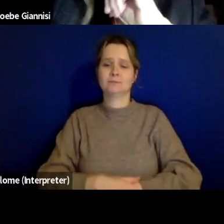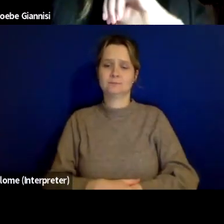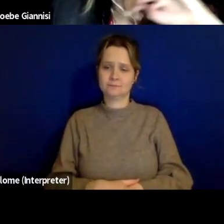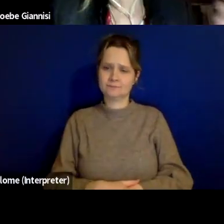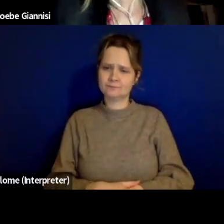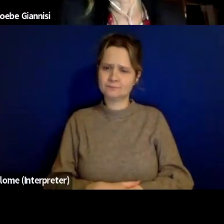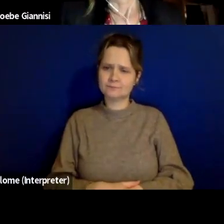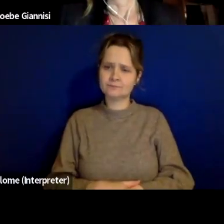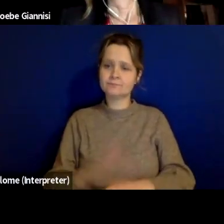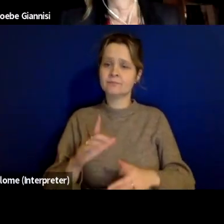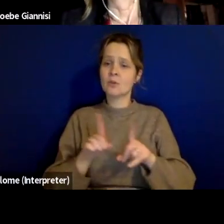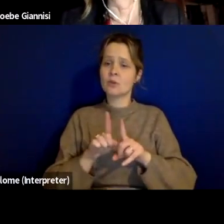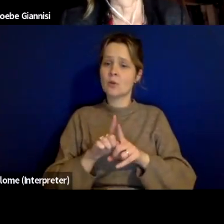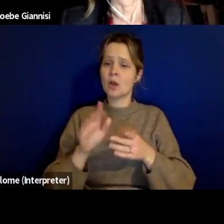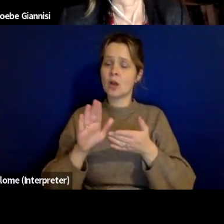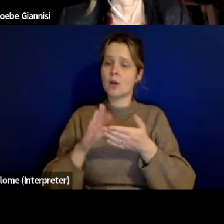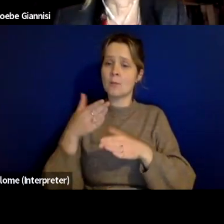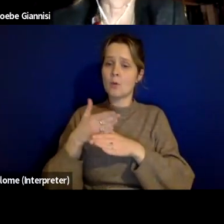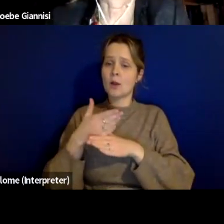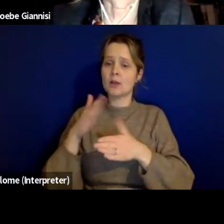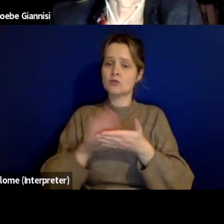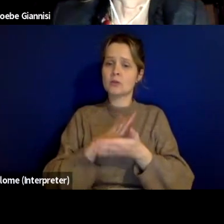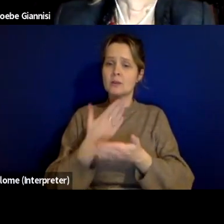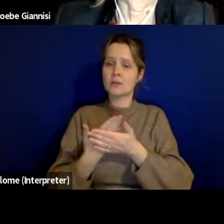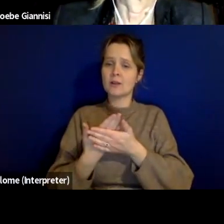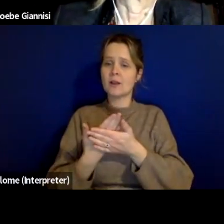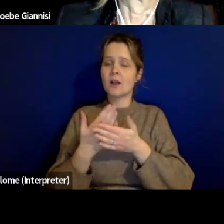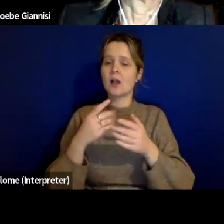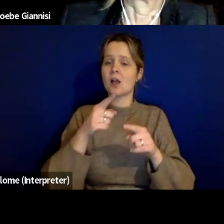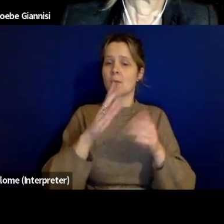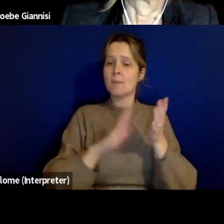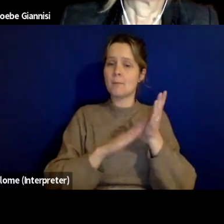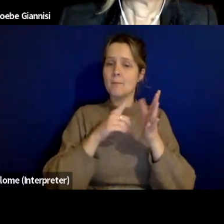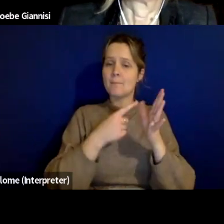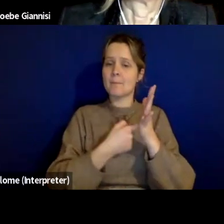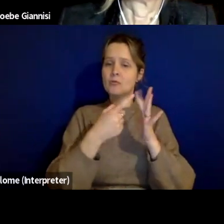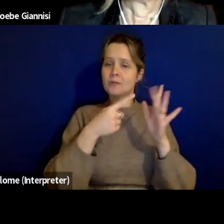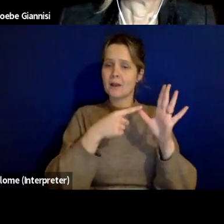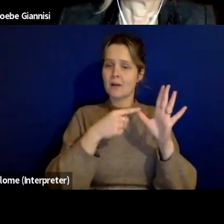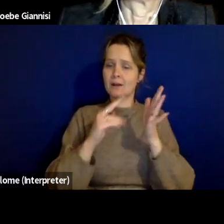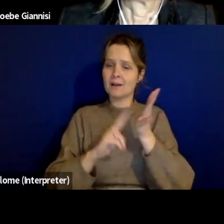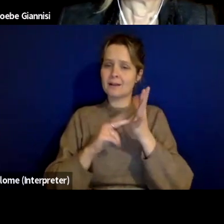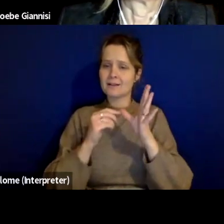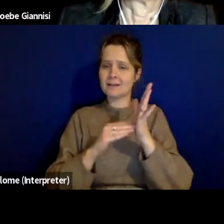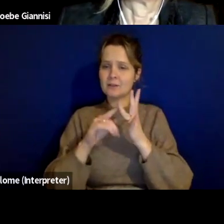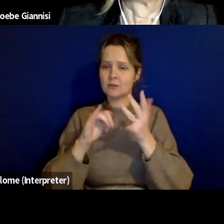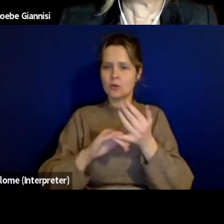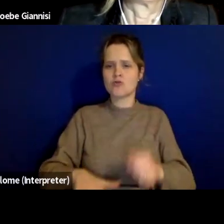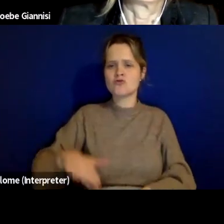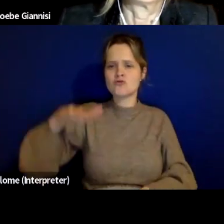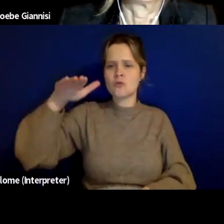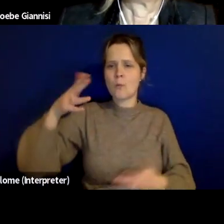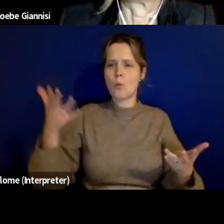Her translator is here also, Maria Nazos, who was raised in Athens,